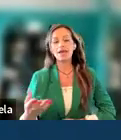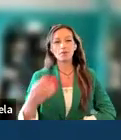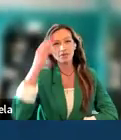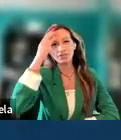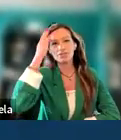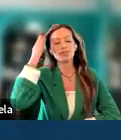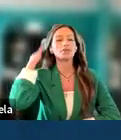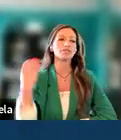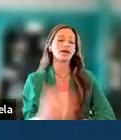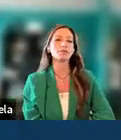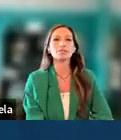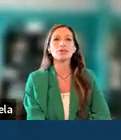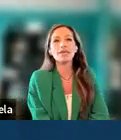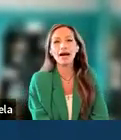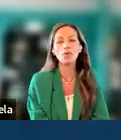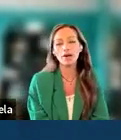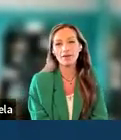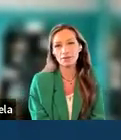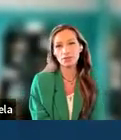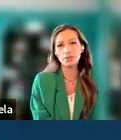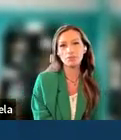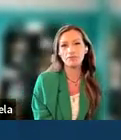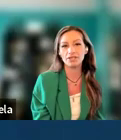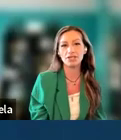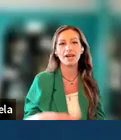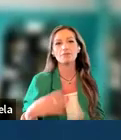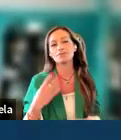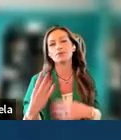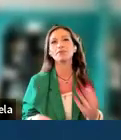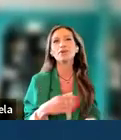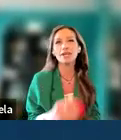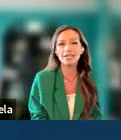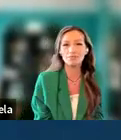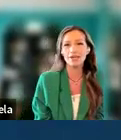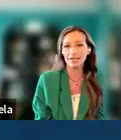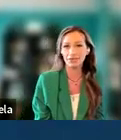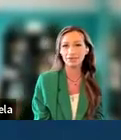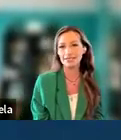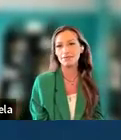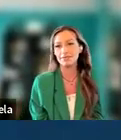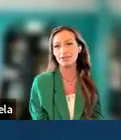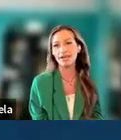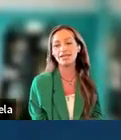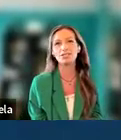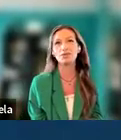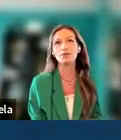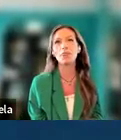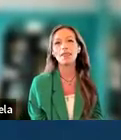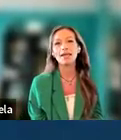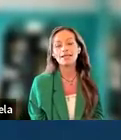as I became a registered nurse. I was so young when I first joined the profession that I was sort of learning to be an adult as I was